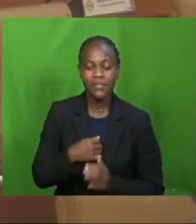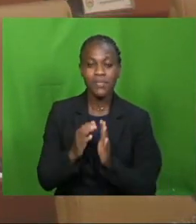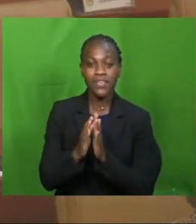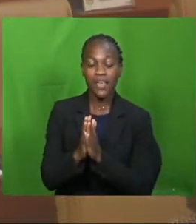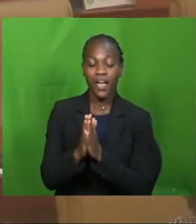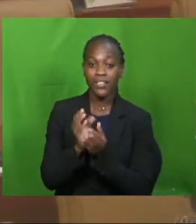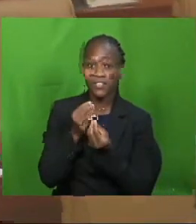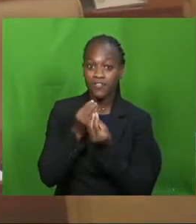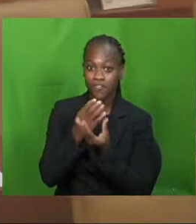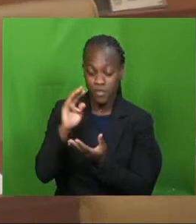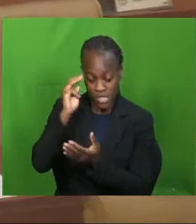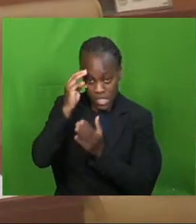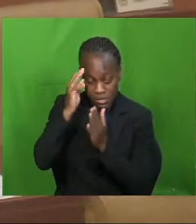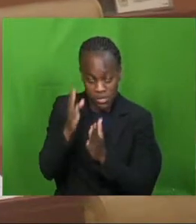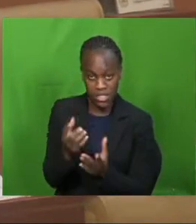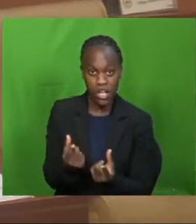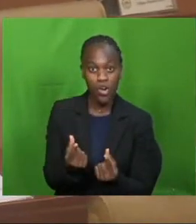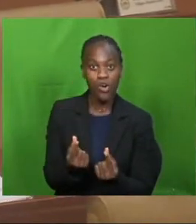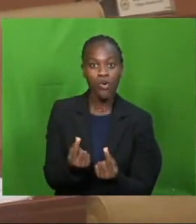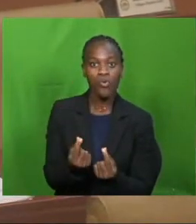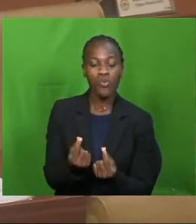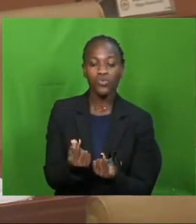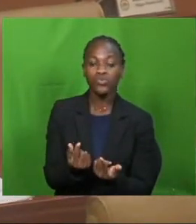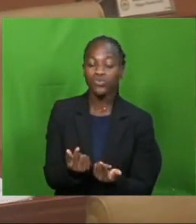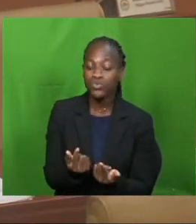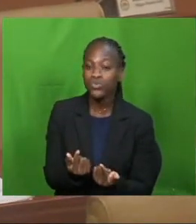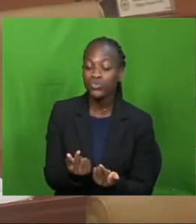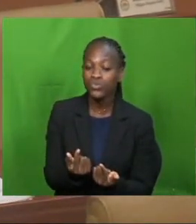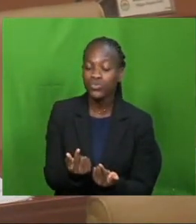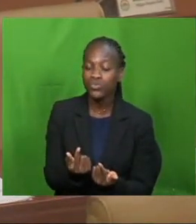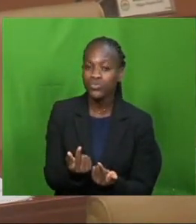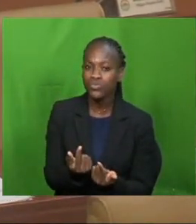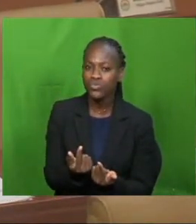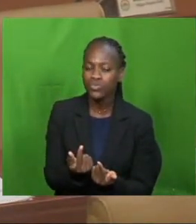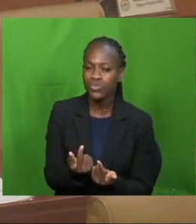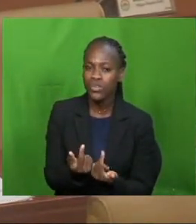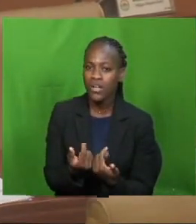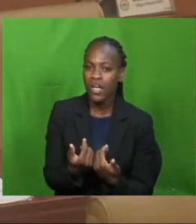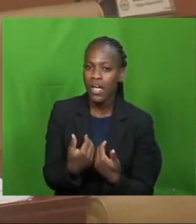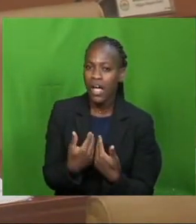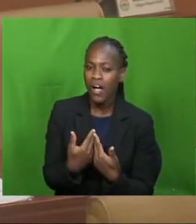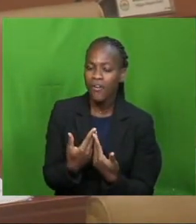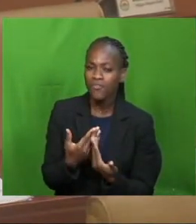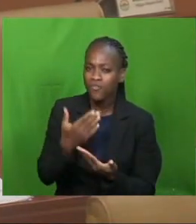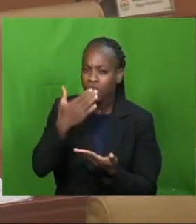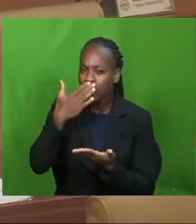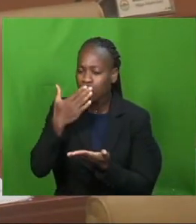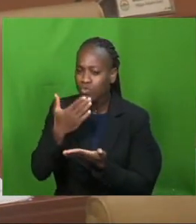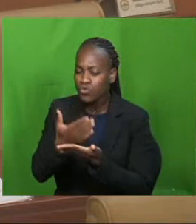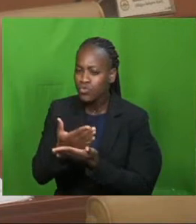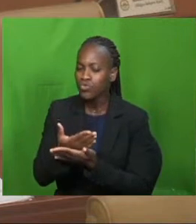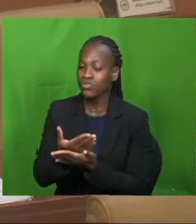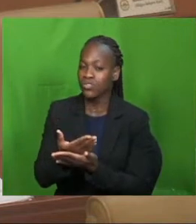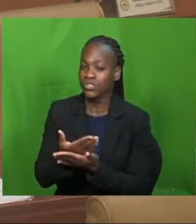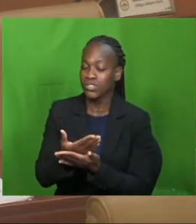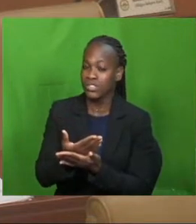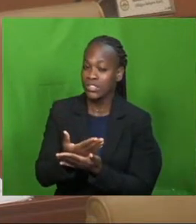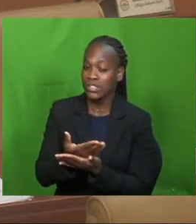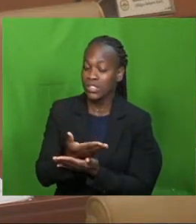for Information on efforts the ministry is putting in place to promote decorum and sanity on our media